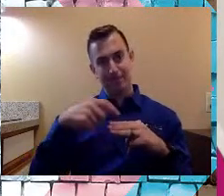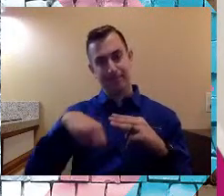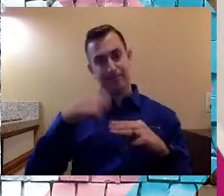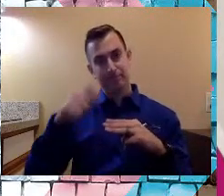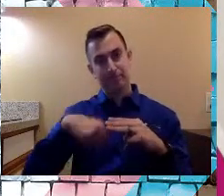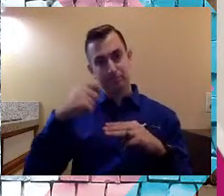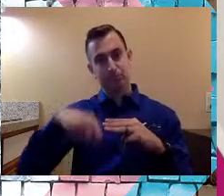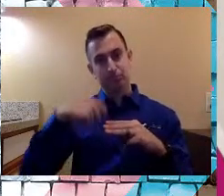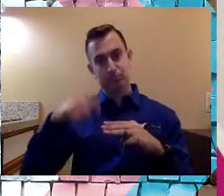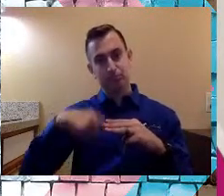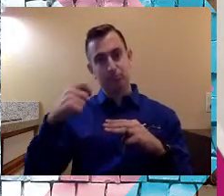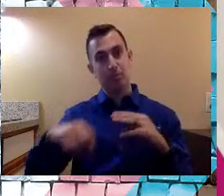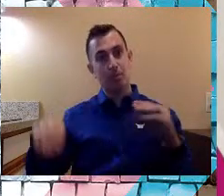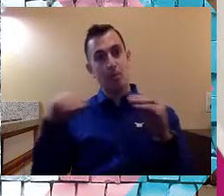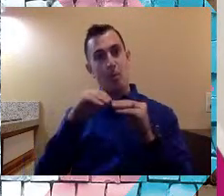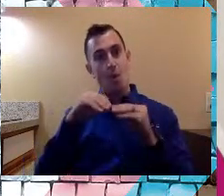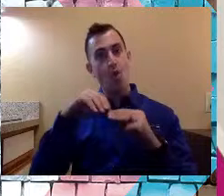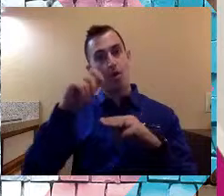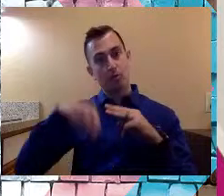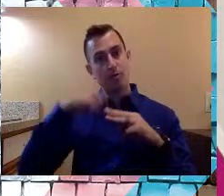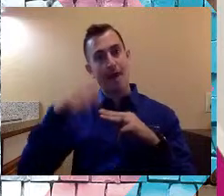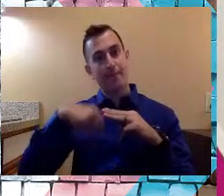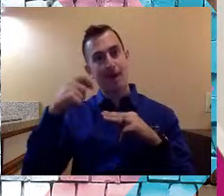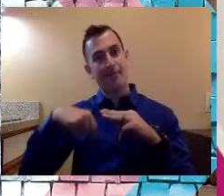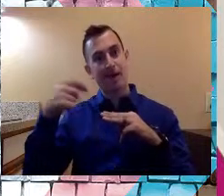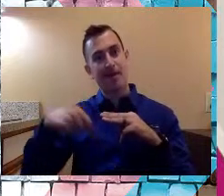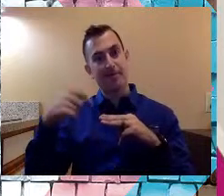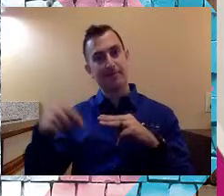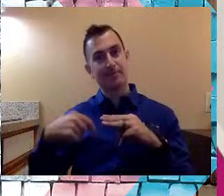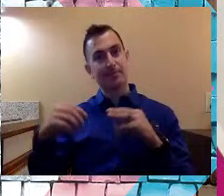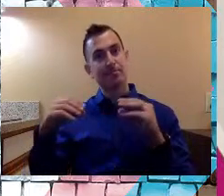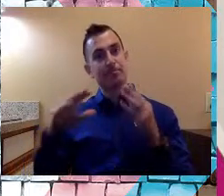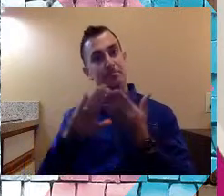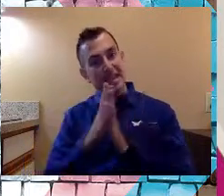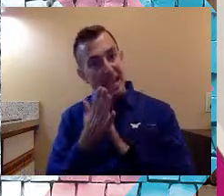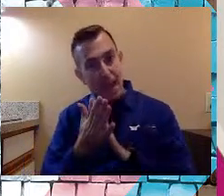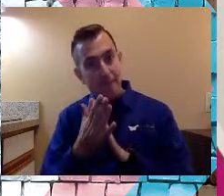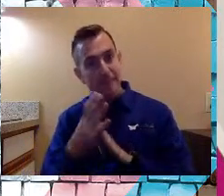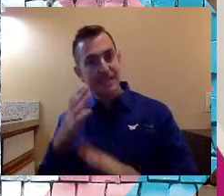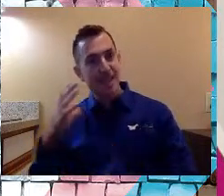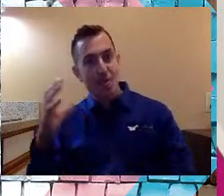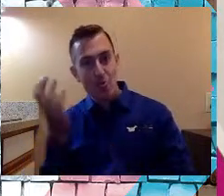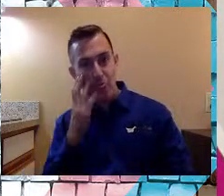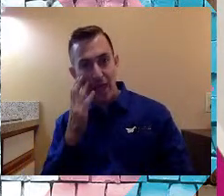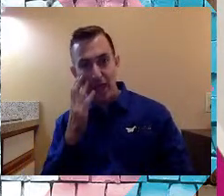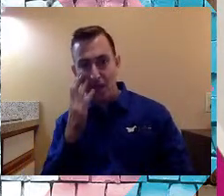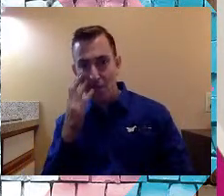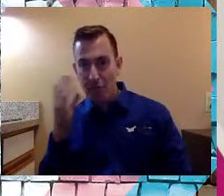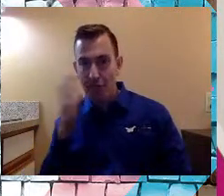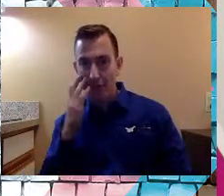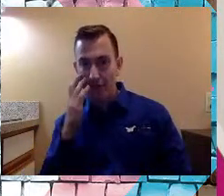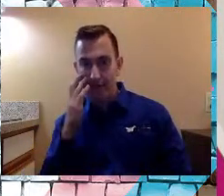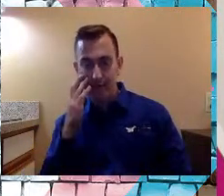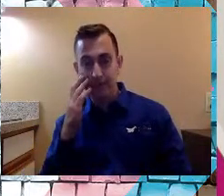And the more you wrap, the thicker this pom-pom is gonna be.